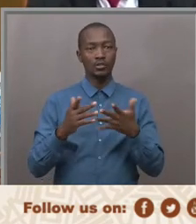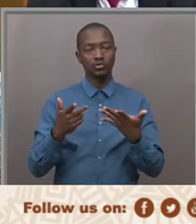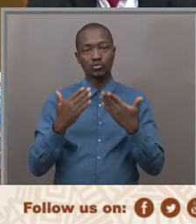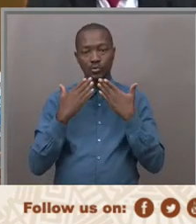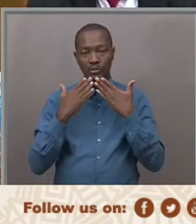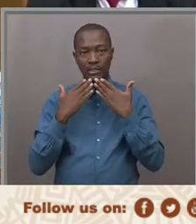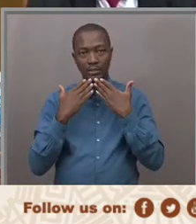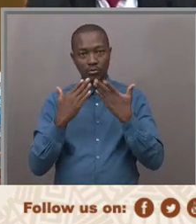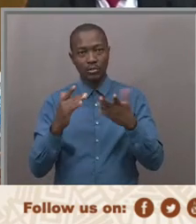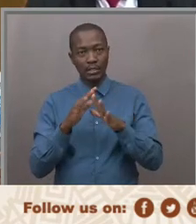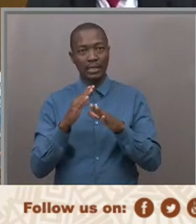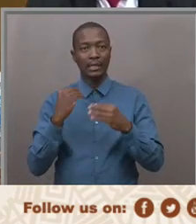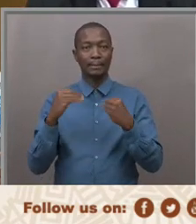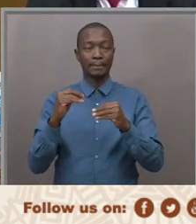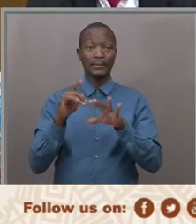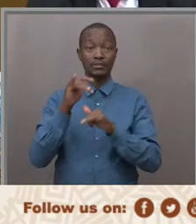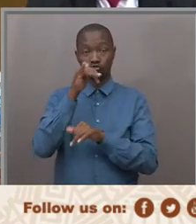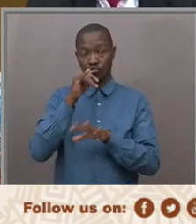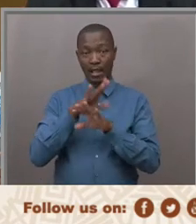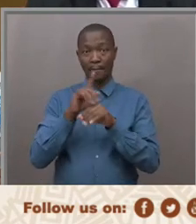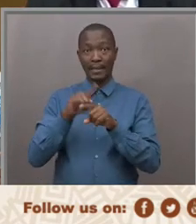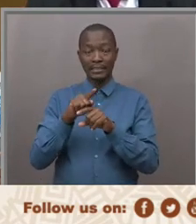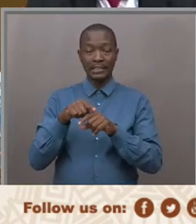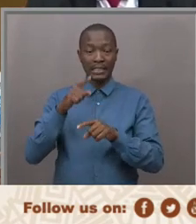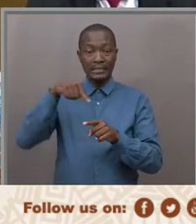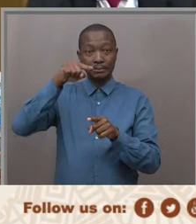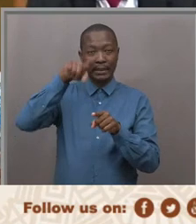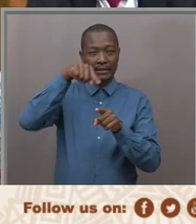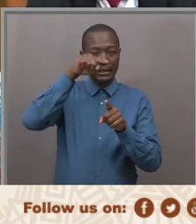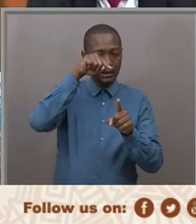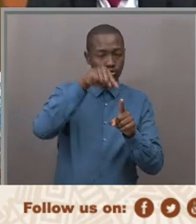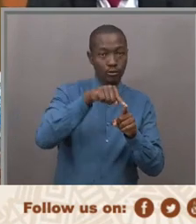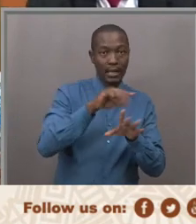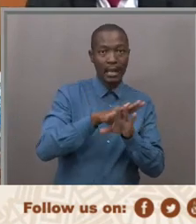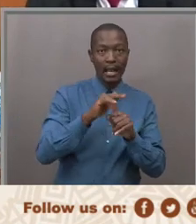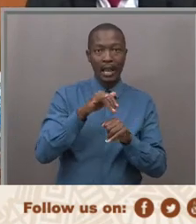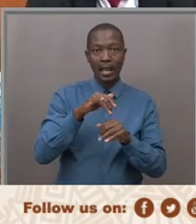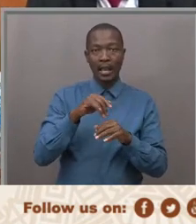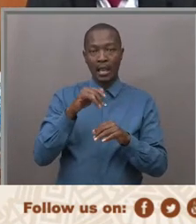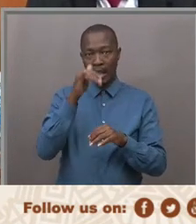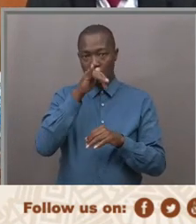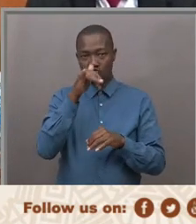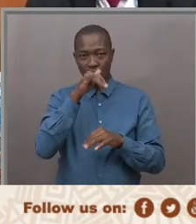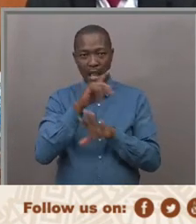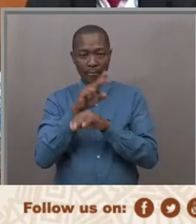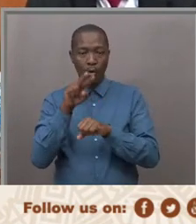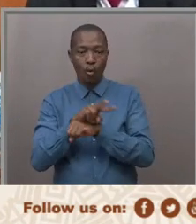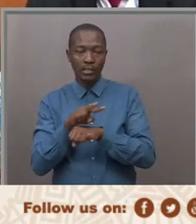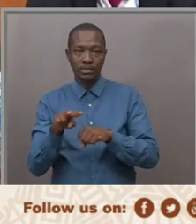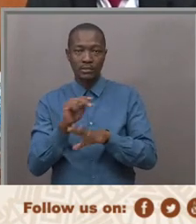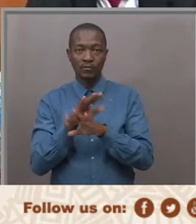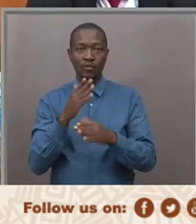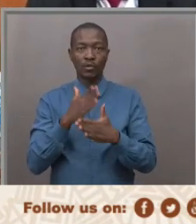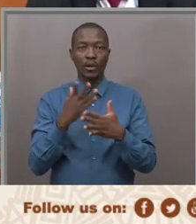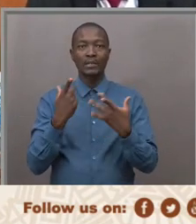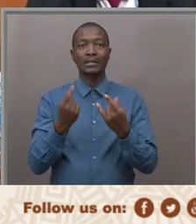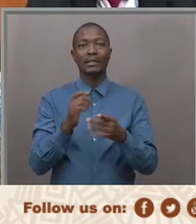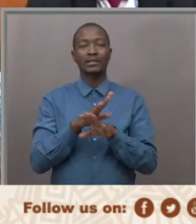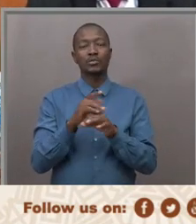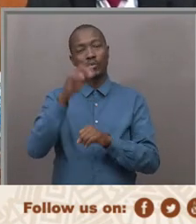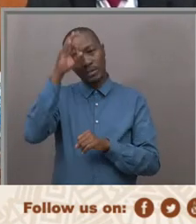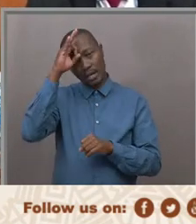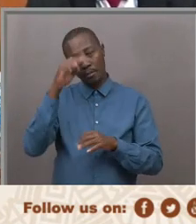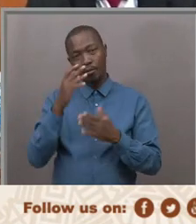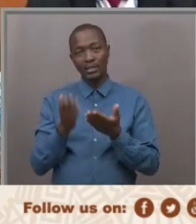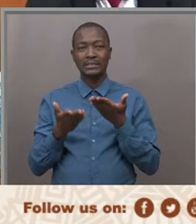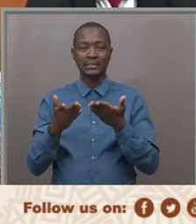Against Crime, especially Tracker and Crime Watch, for the work they are doing with our police services and other